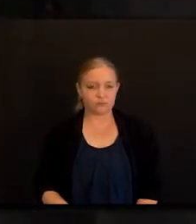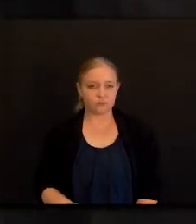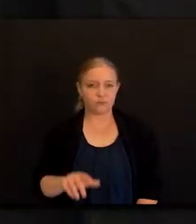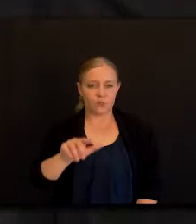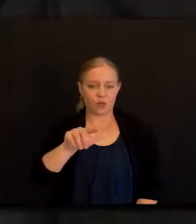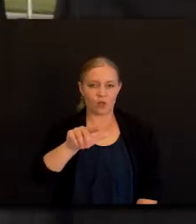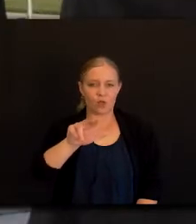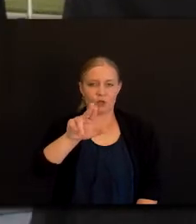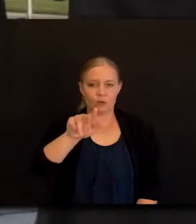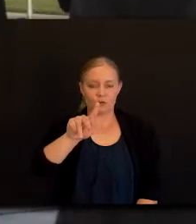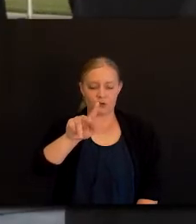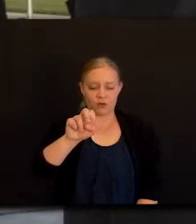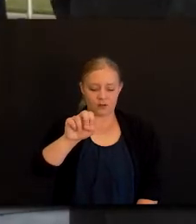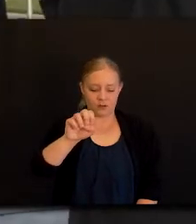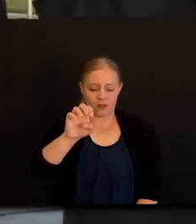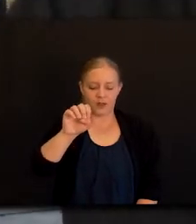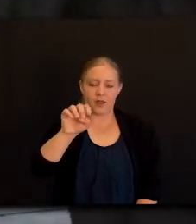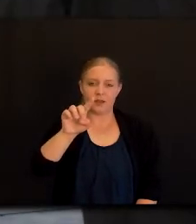Luke Patrick Edwards.